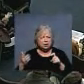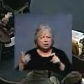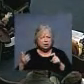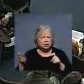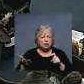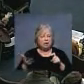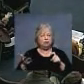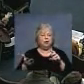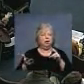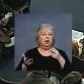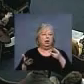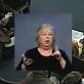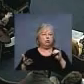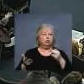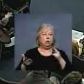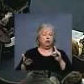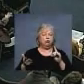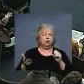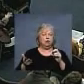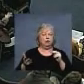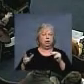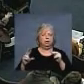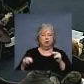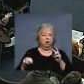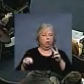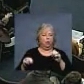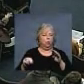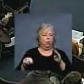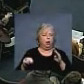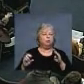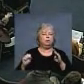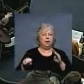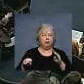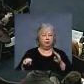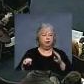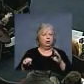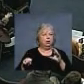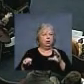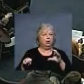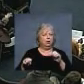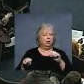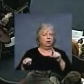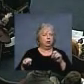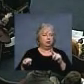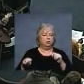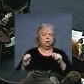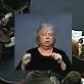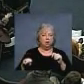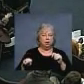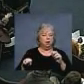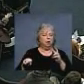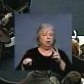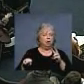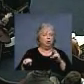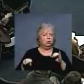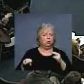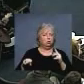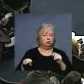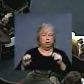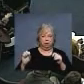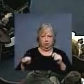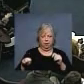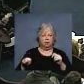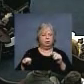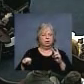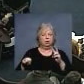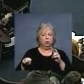Director Richardson? Director Webb? Yes. Director Kazort? Yes. Director Wright? Yes.